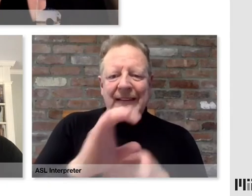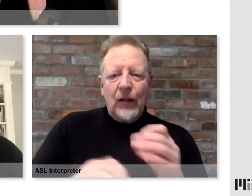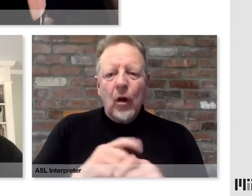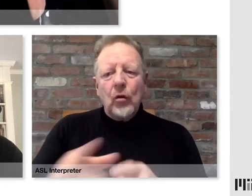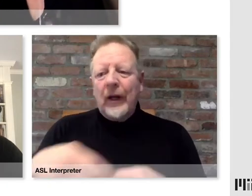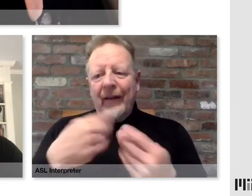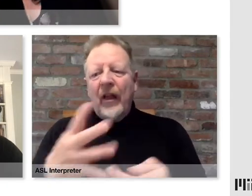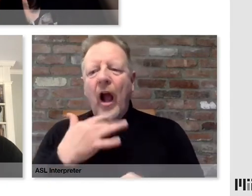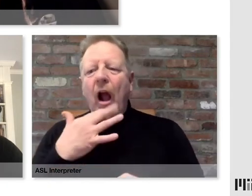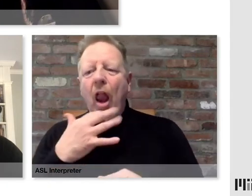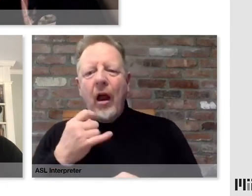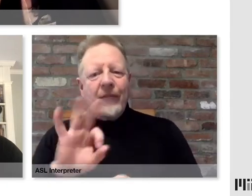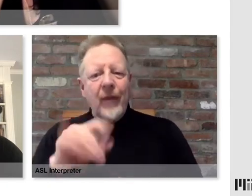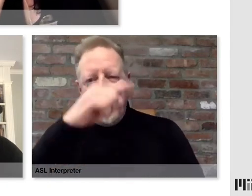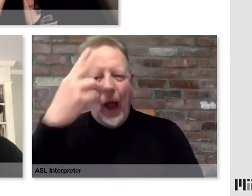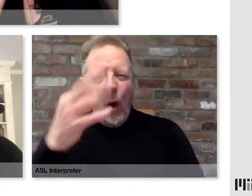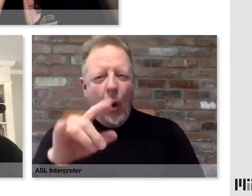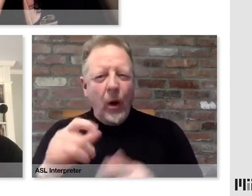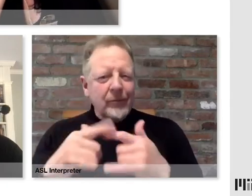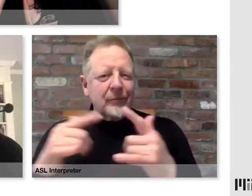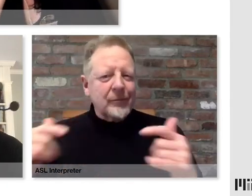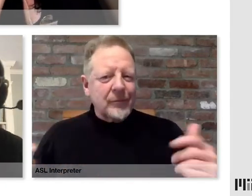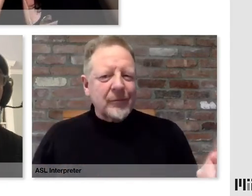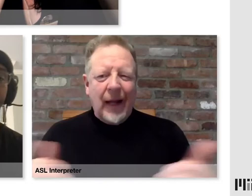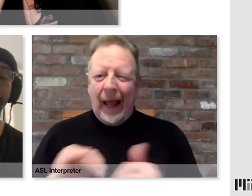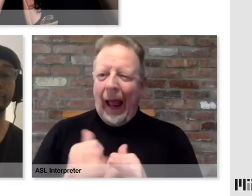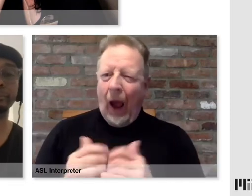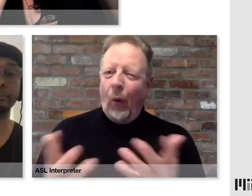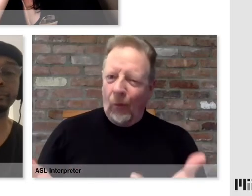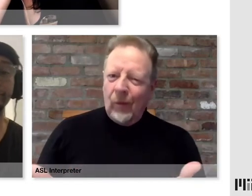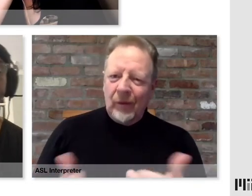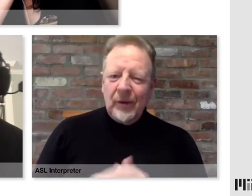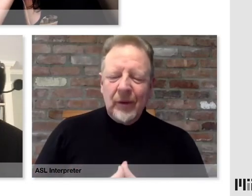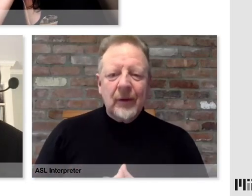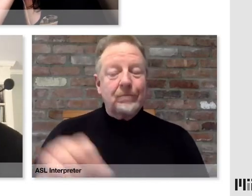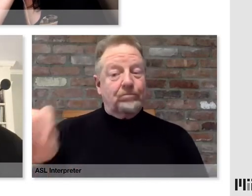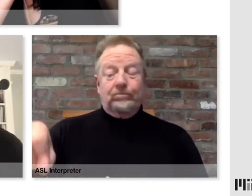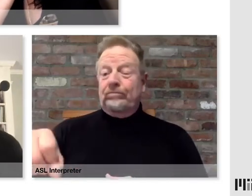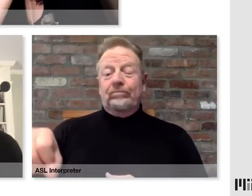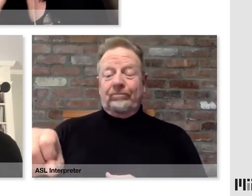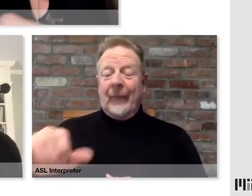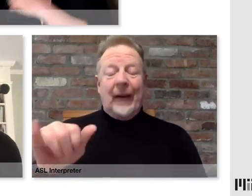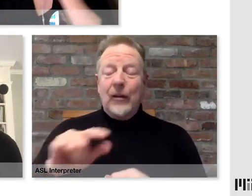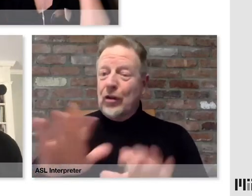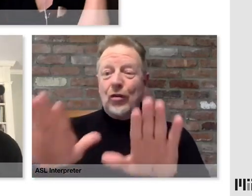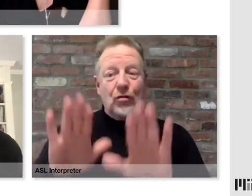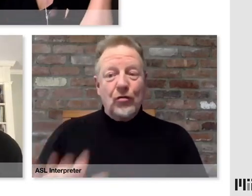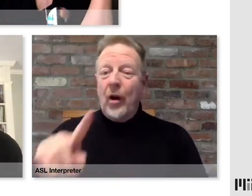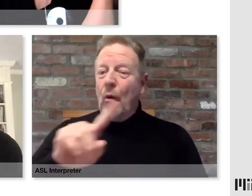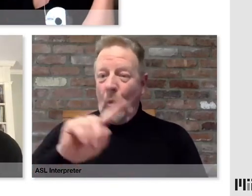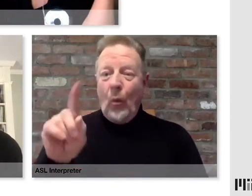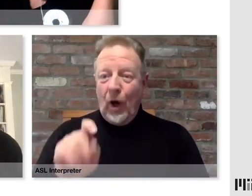cetera? Yeah. Right. So, that's a great question.